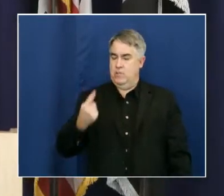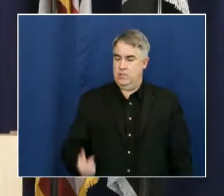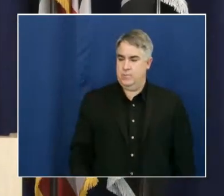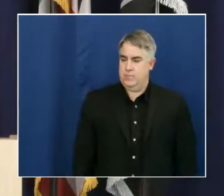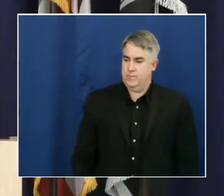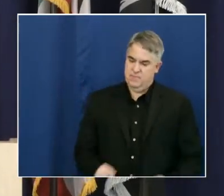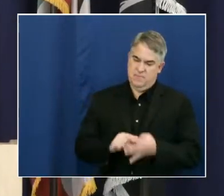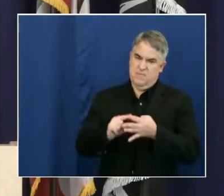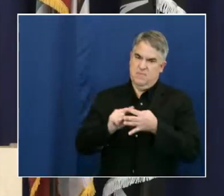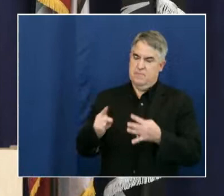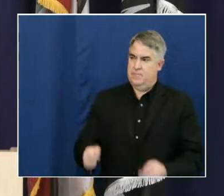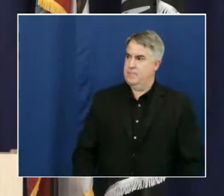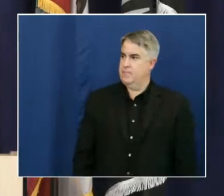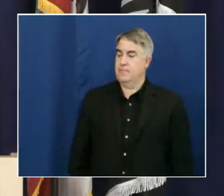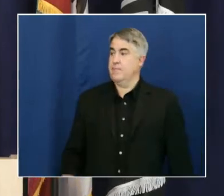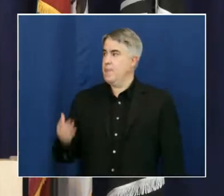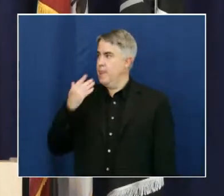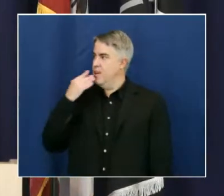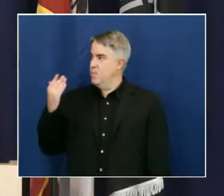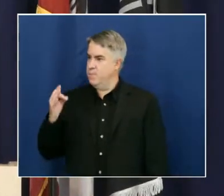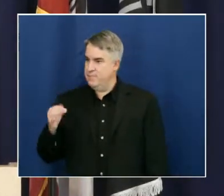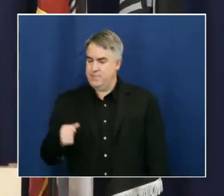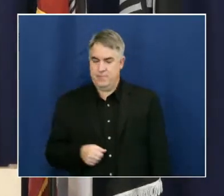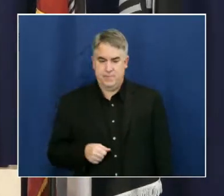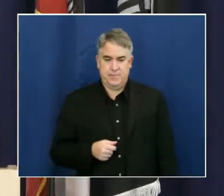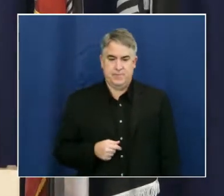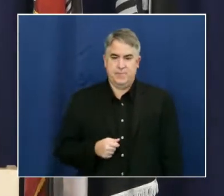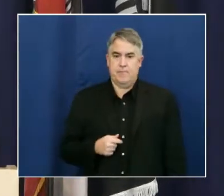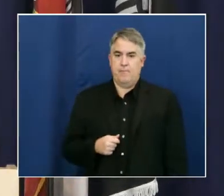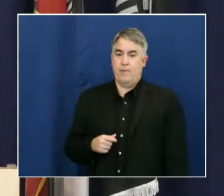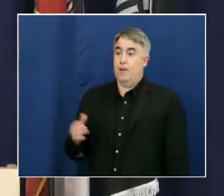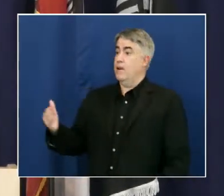Thank you, Doctor. Thank you, Supervisor. Thank you. Next question.